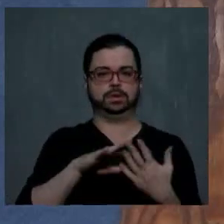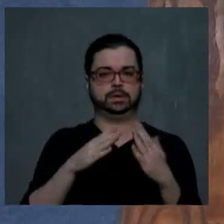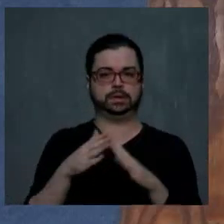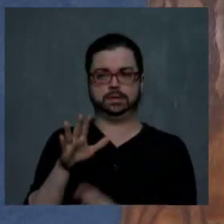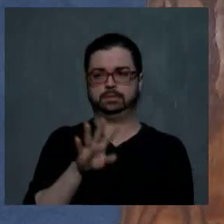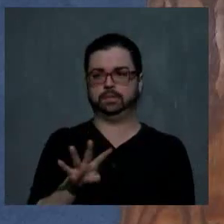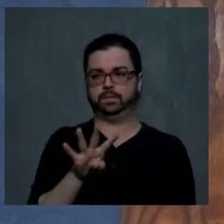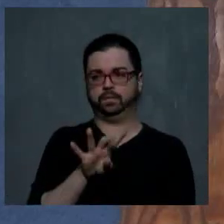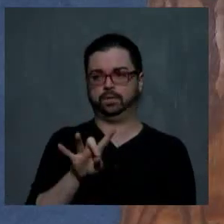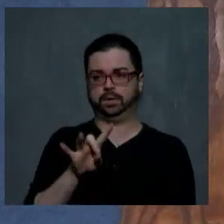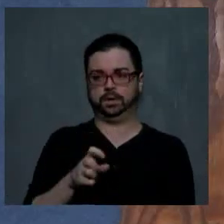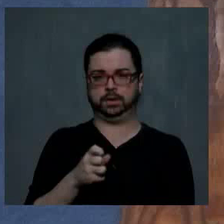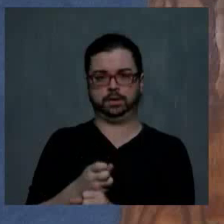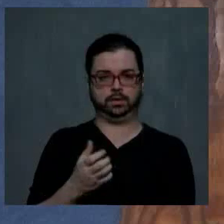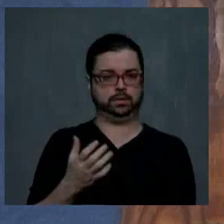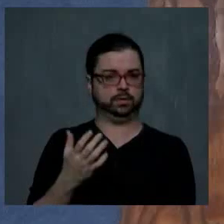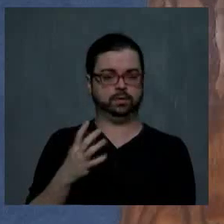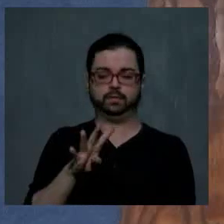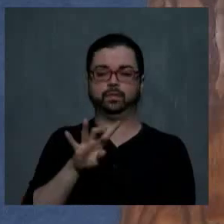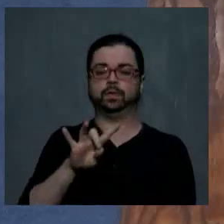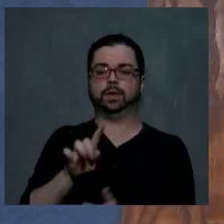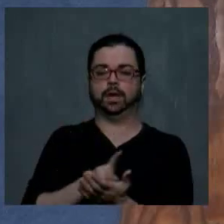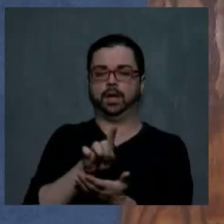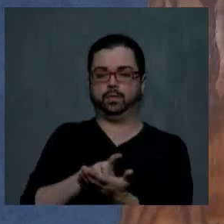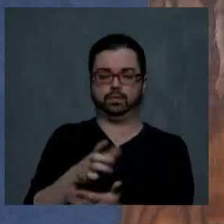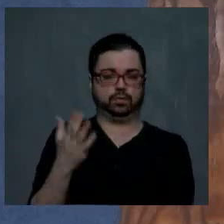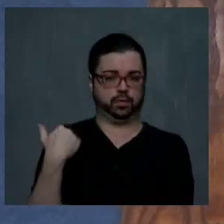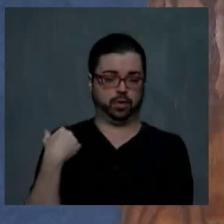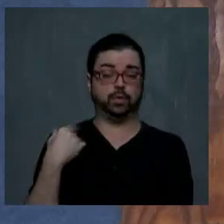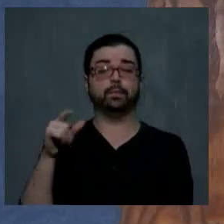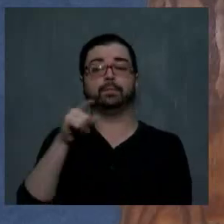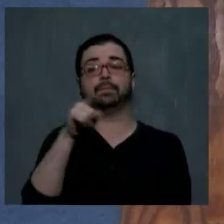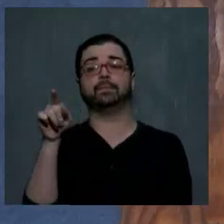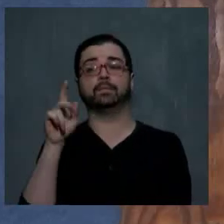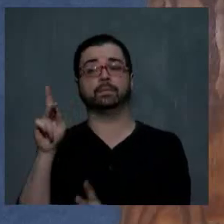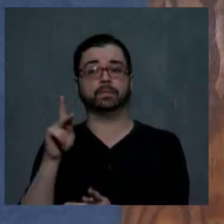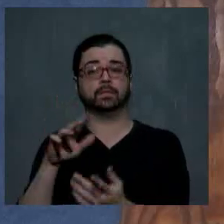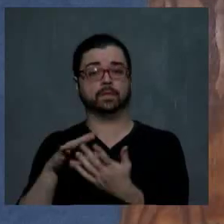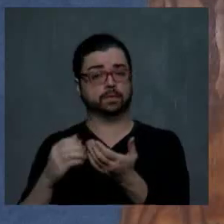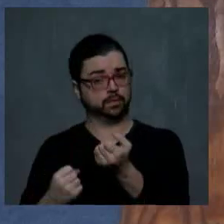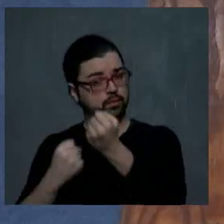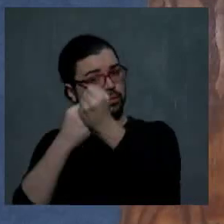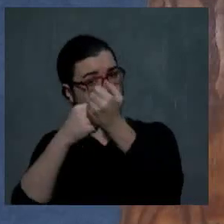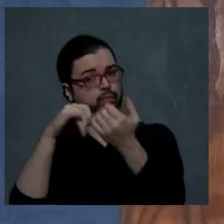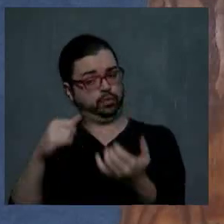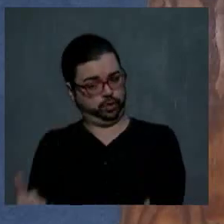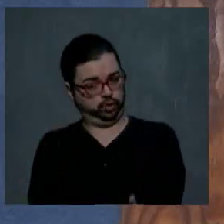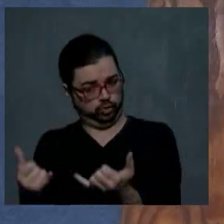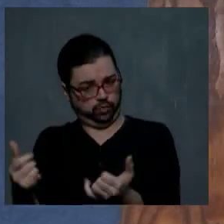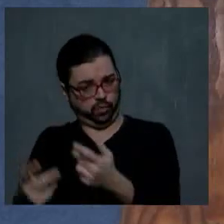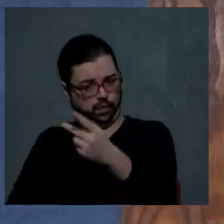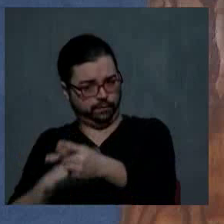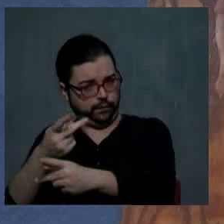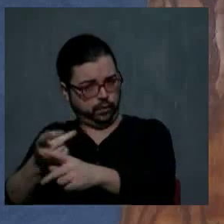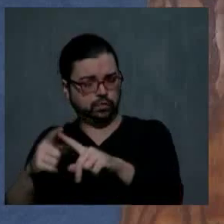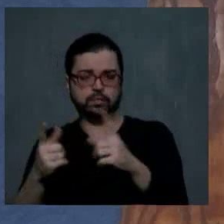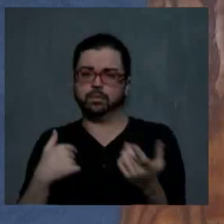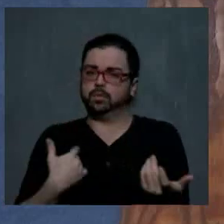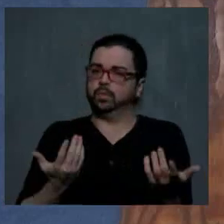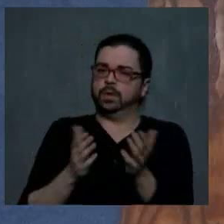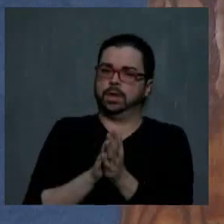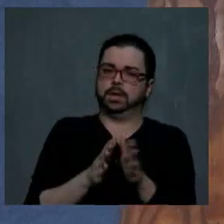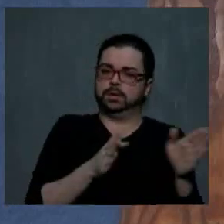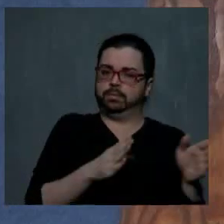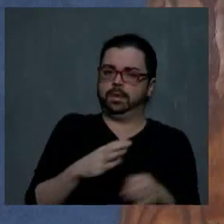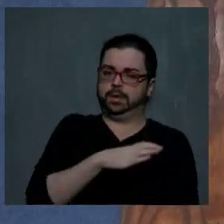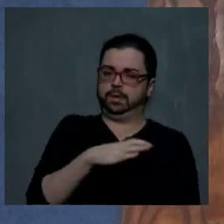Vince Floriani and the city now support the current incarnation of the proposal, we would like to ask the Planning Commission to defer any decision on the